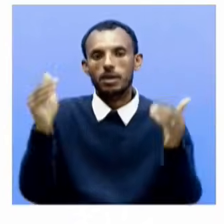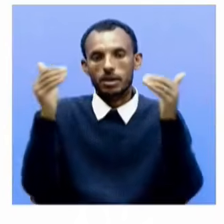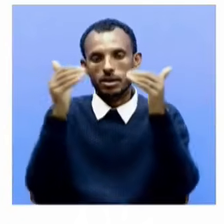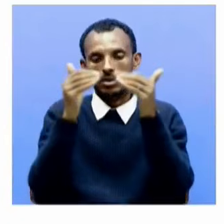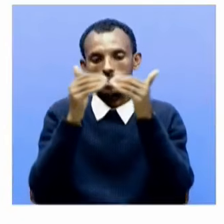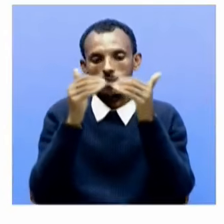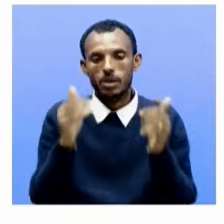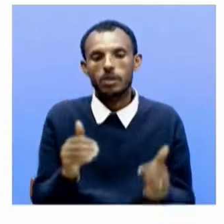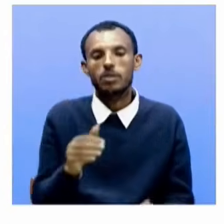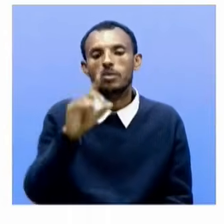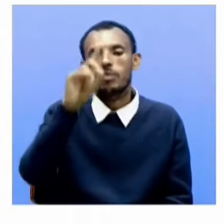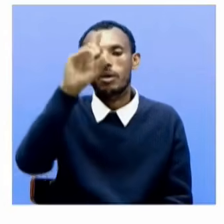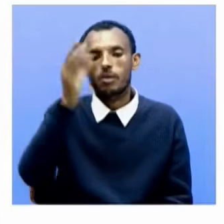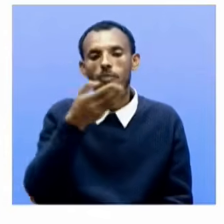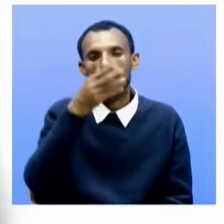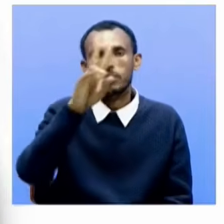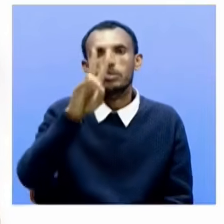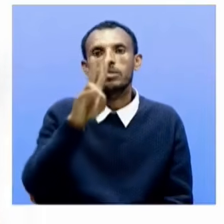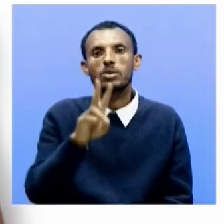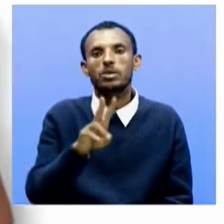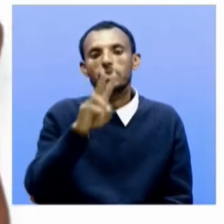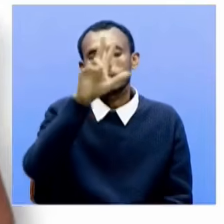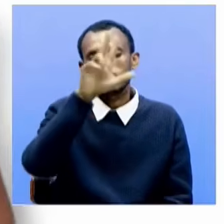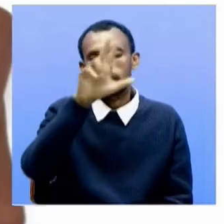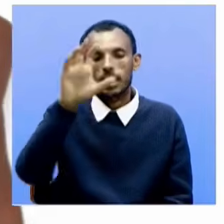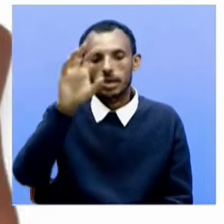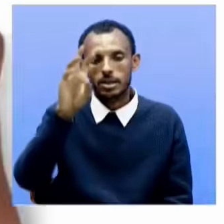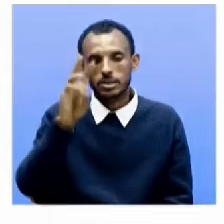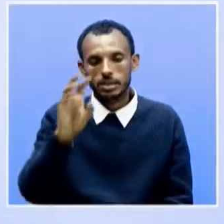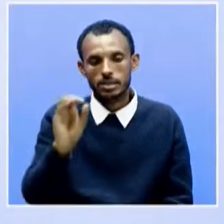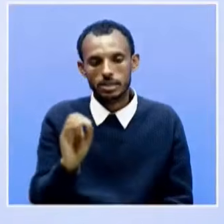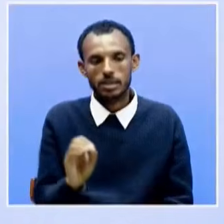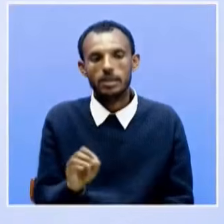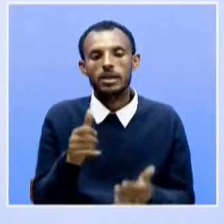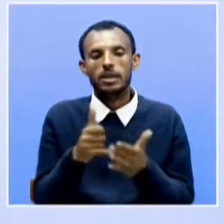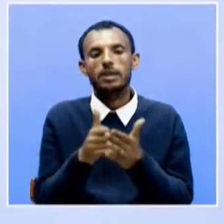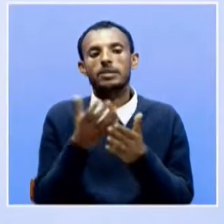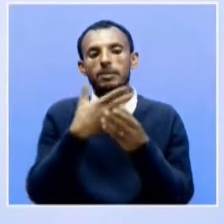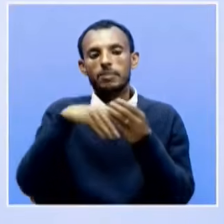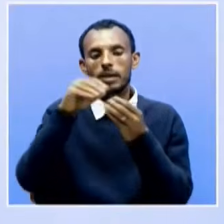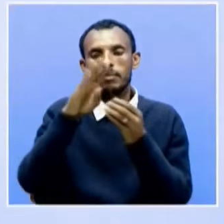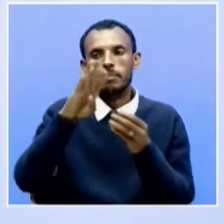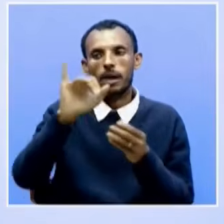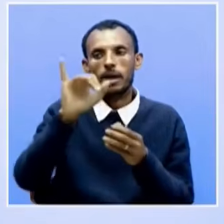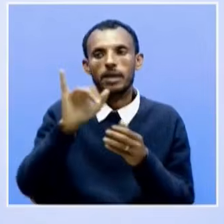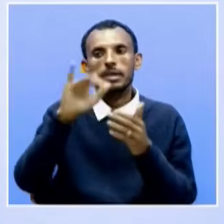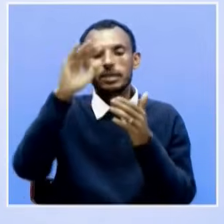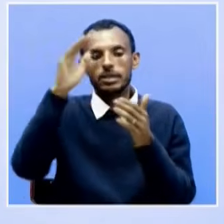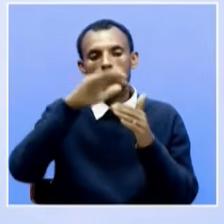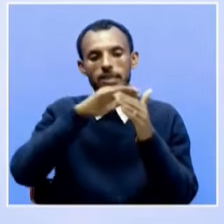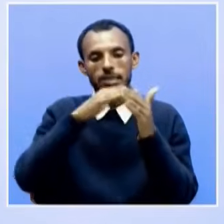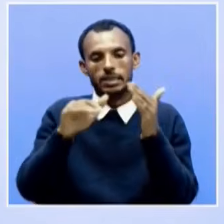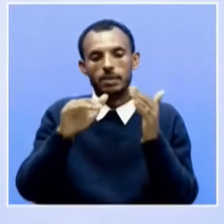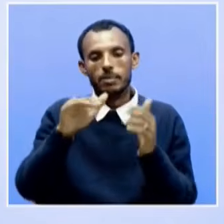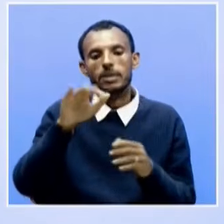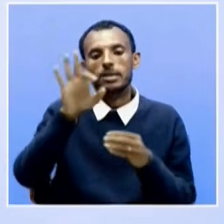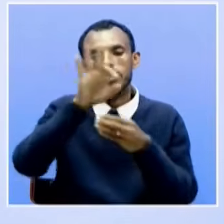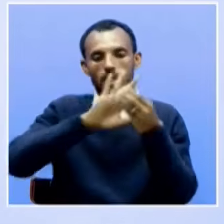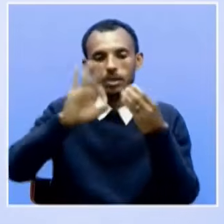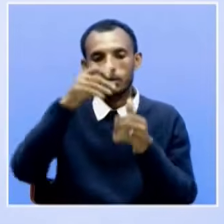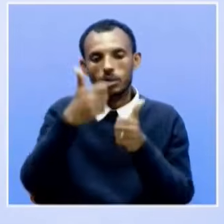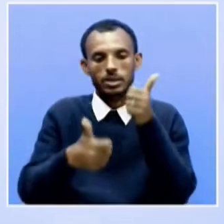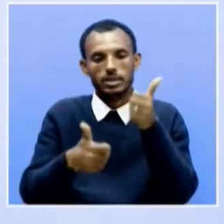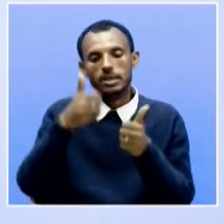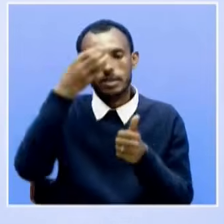to half of 360 degree because it's subtended by a semicircle, which is